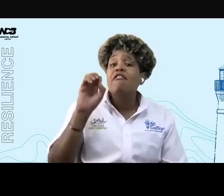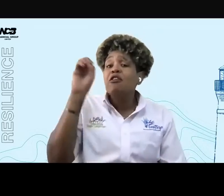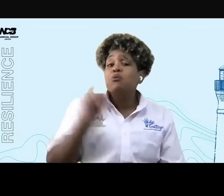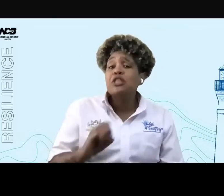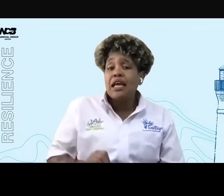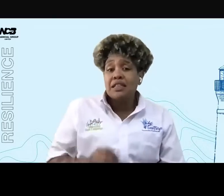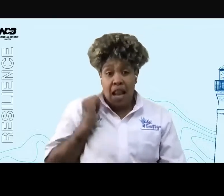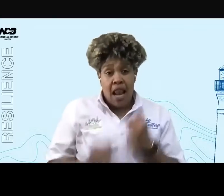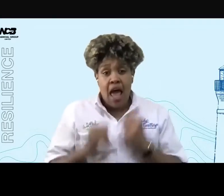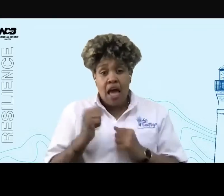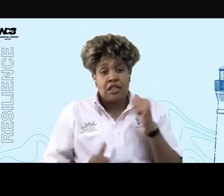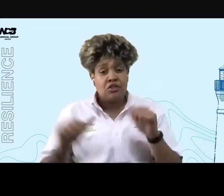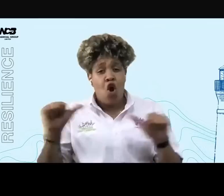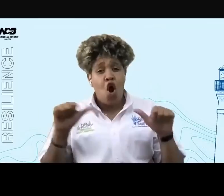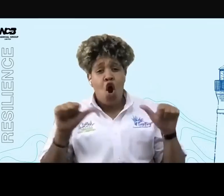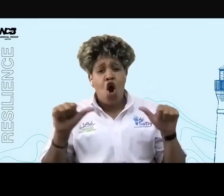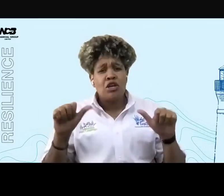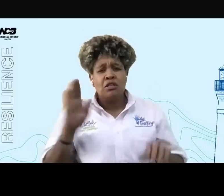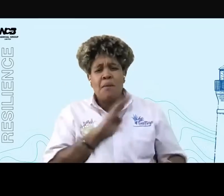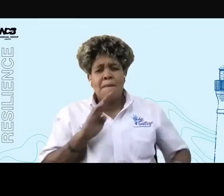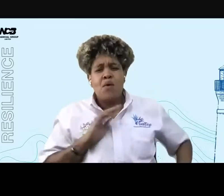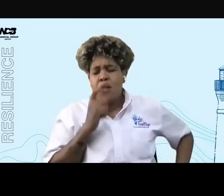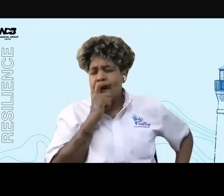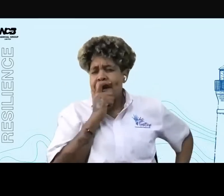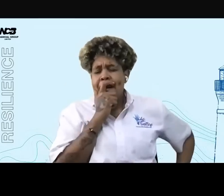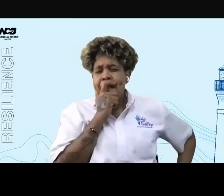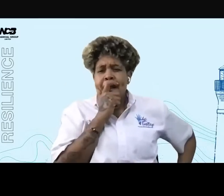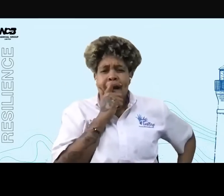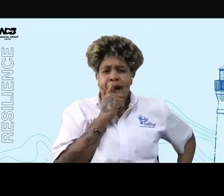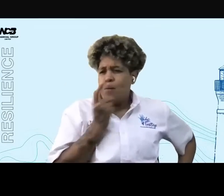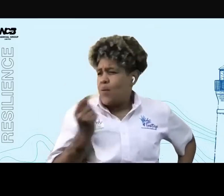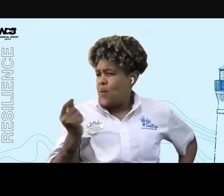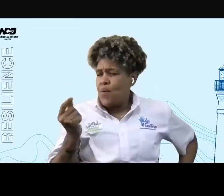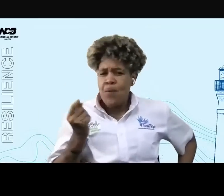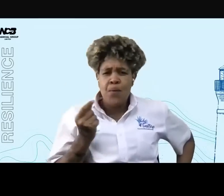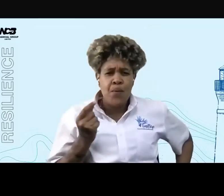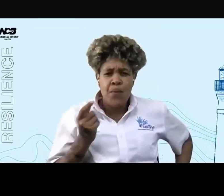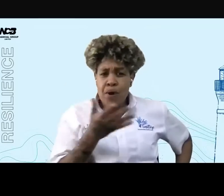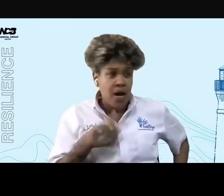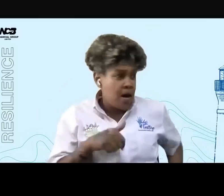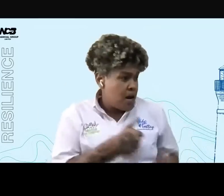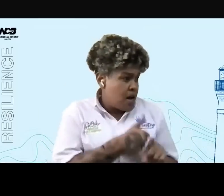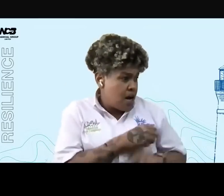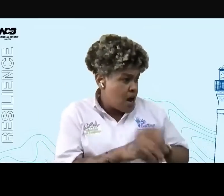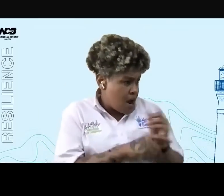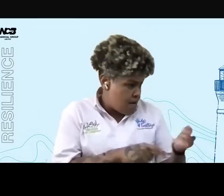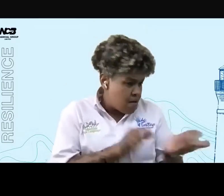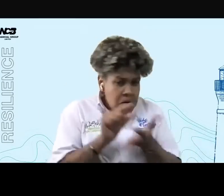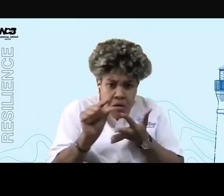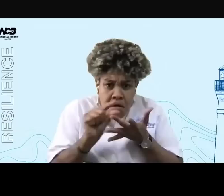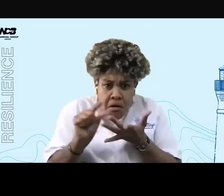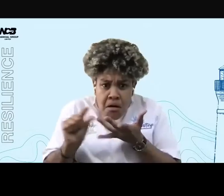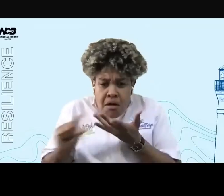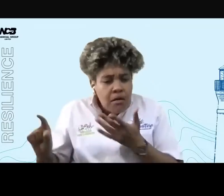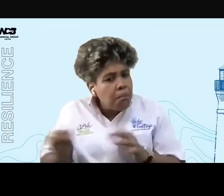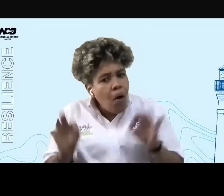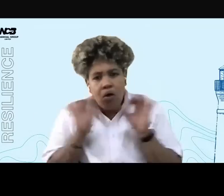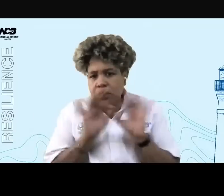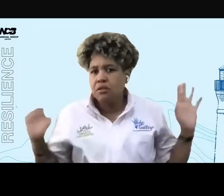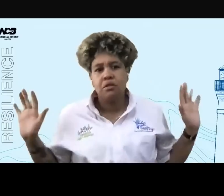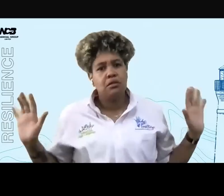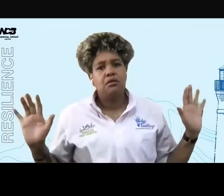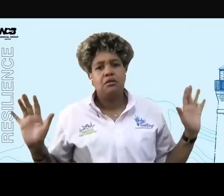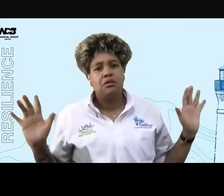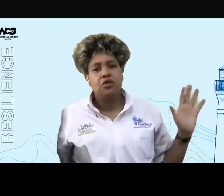Last August, the board made a commitment that dividends are an imperative to